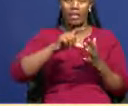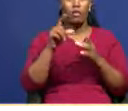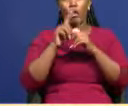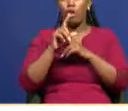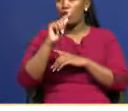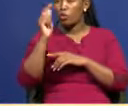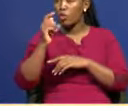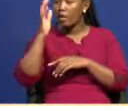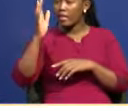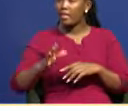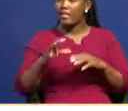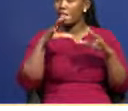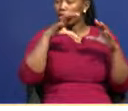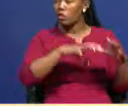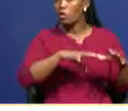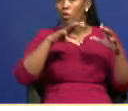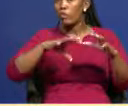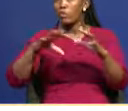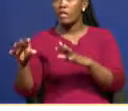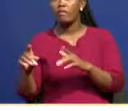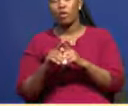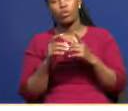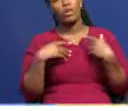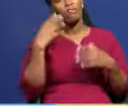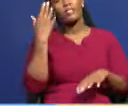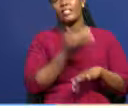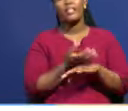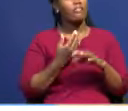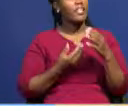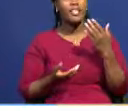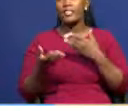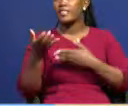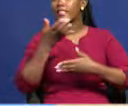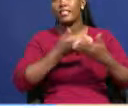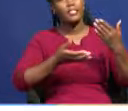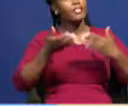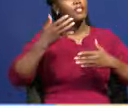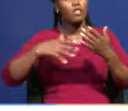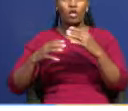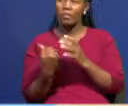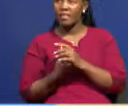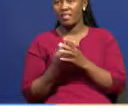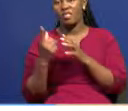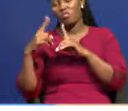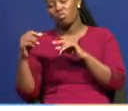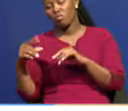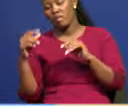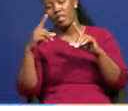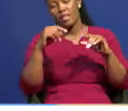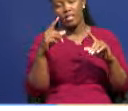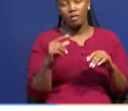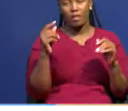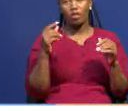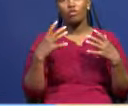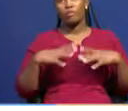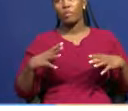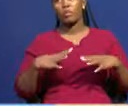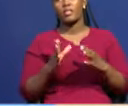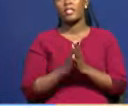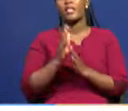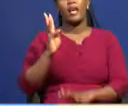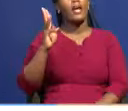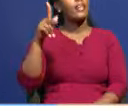wrath of a very difficult economy going forward. Those are the sentiments of Kenyans as well as members of Parliament. It